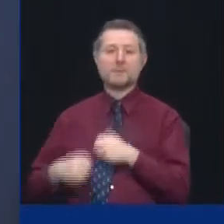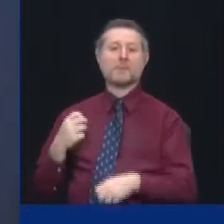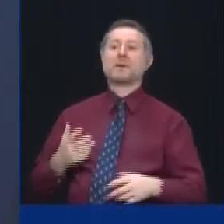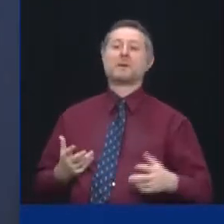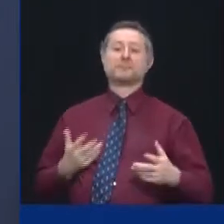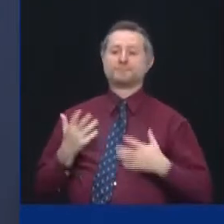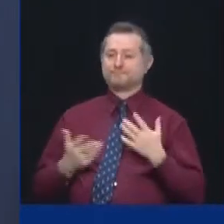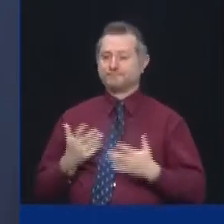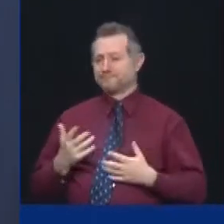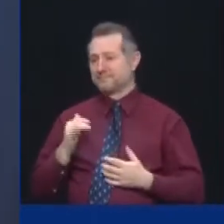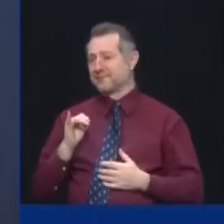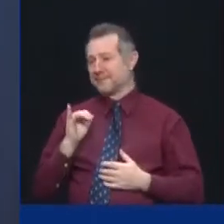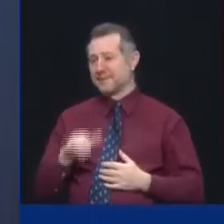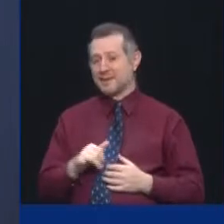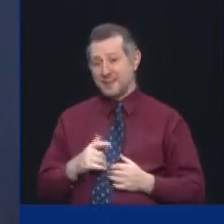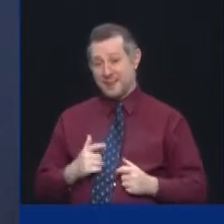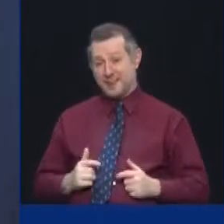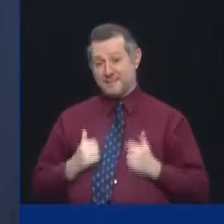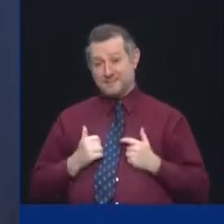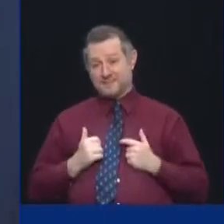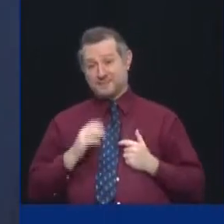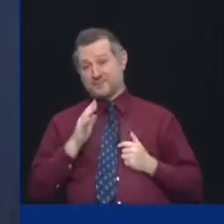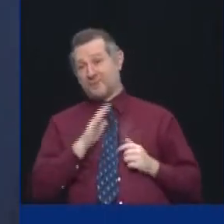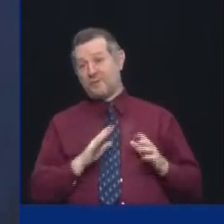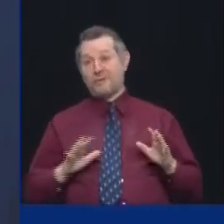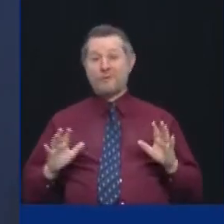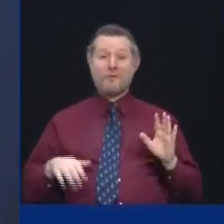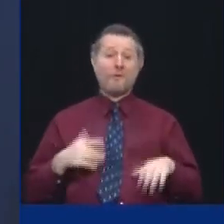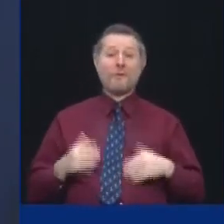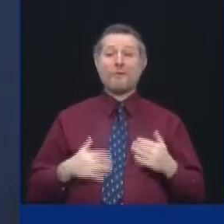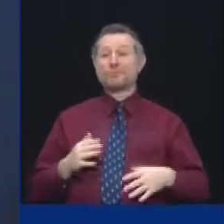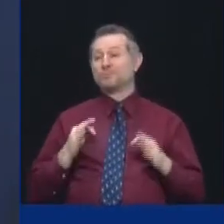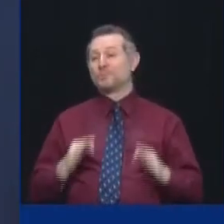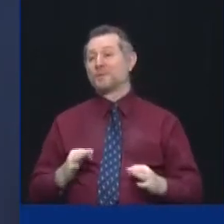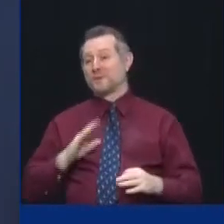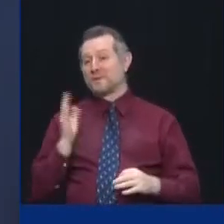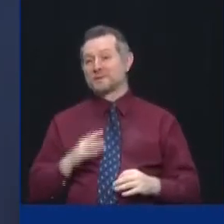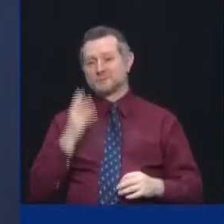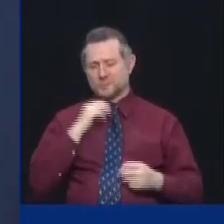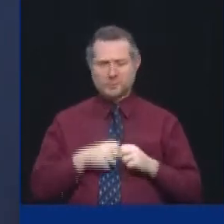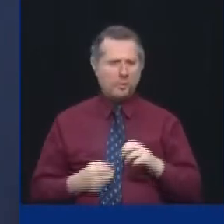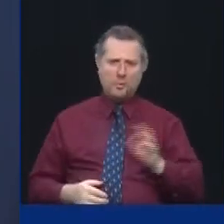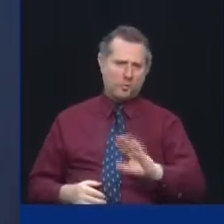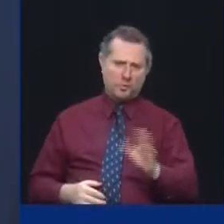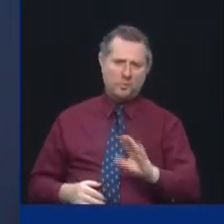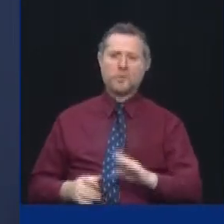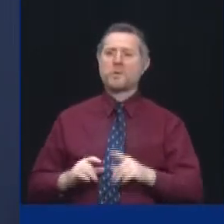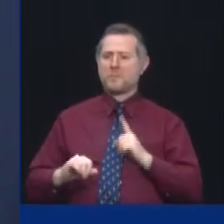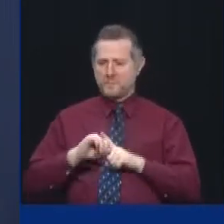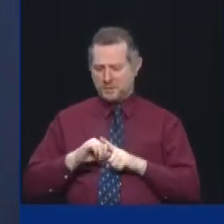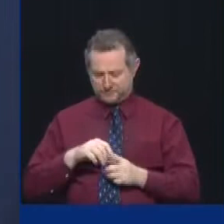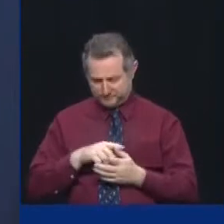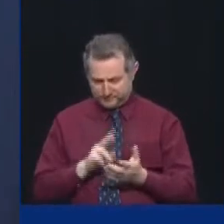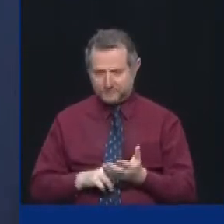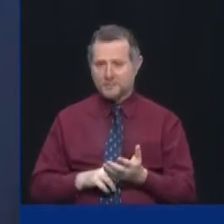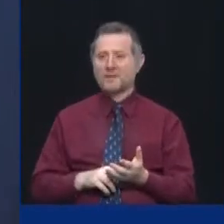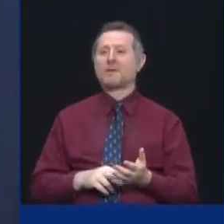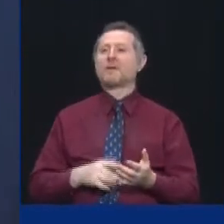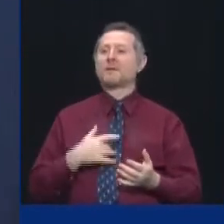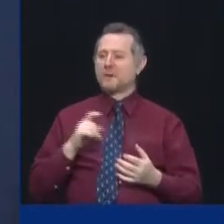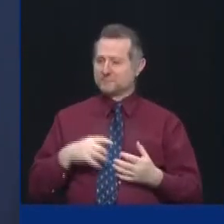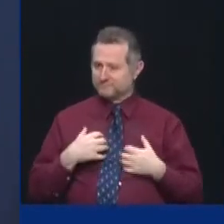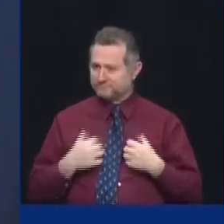West Side. We built a four-level, 27 loading dock